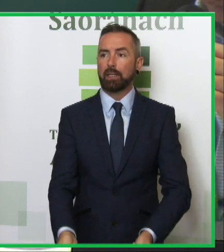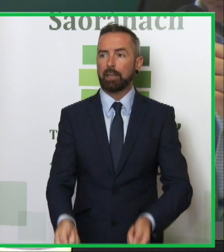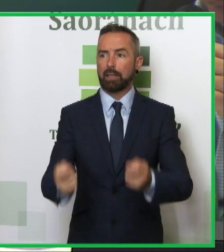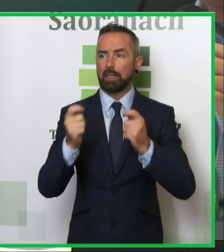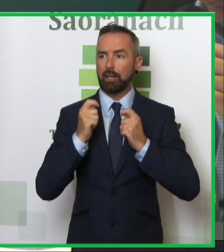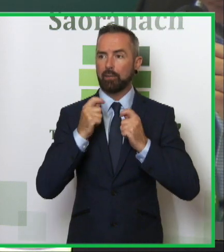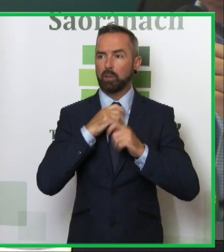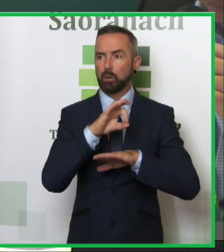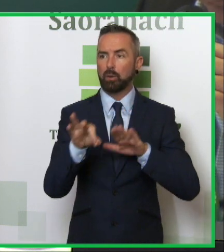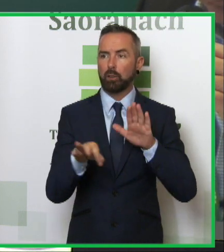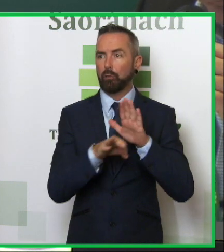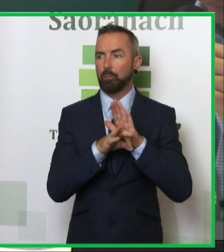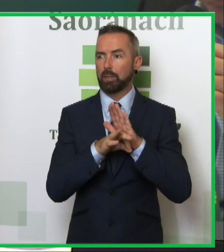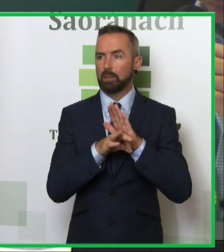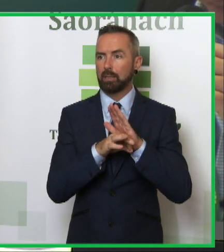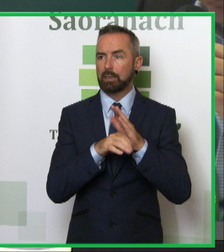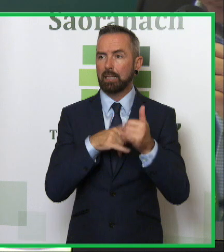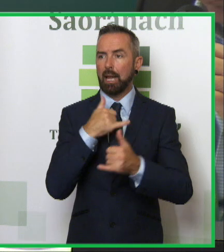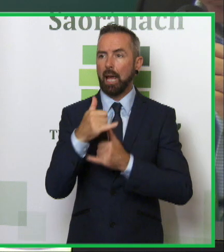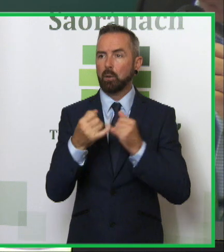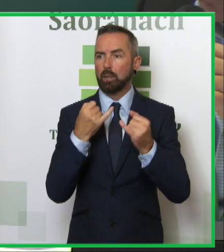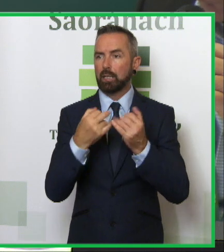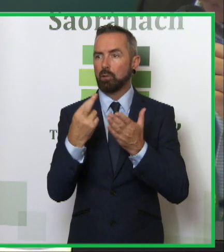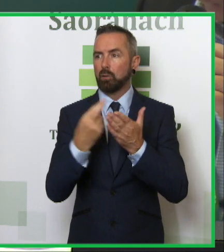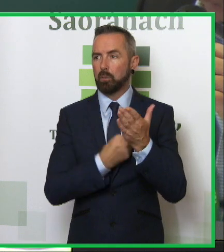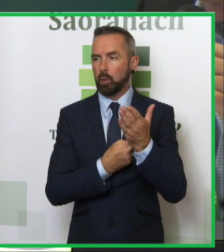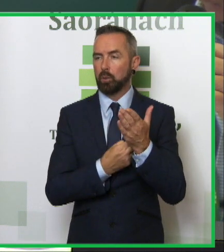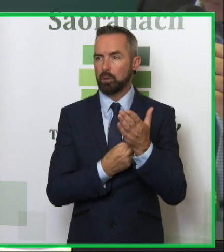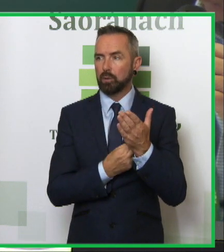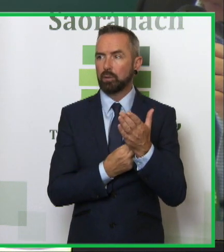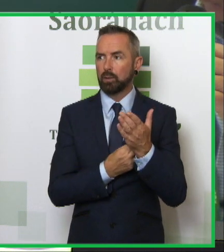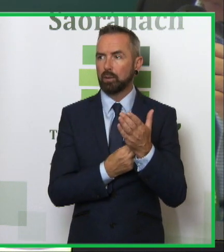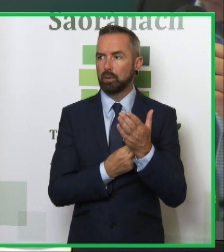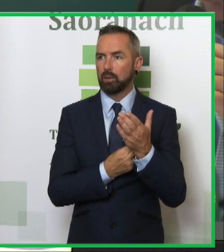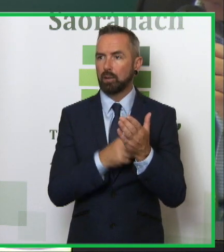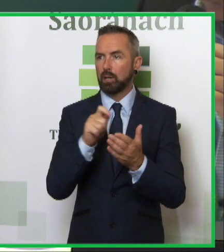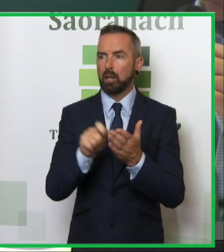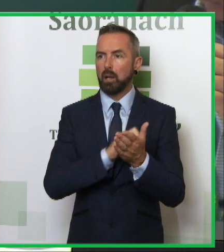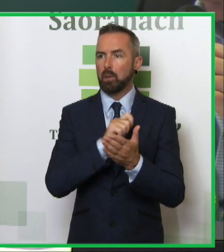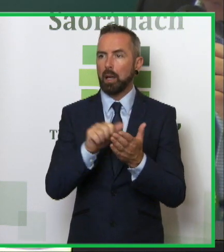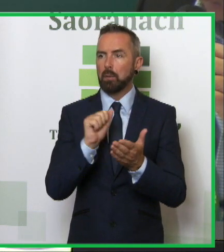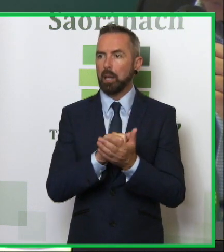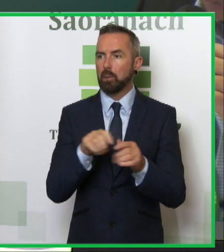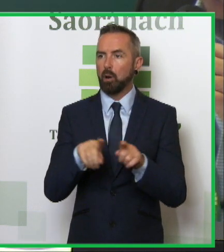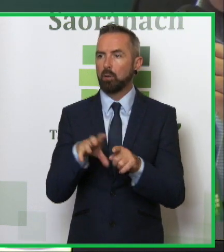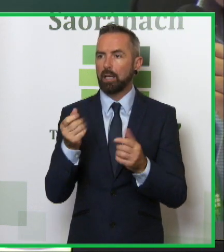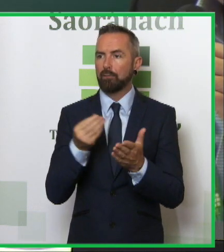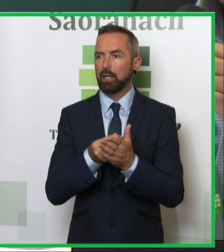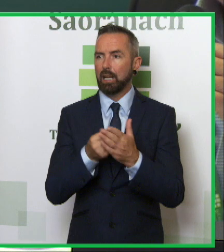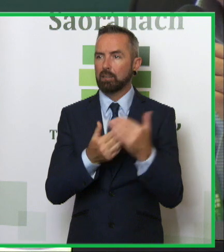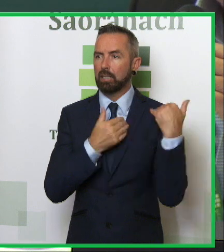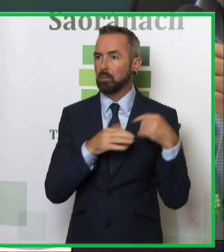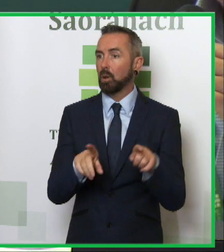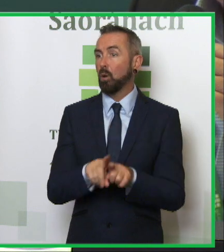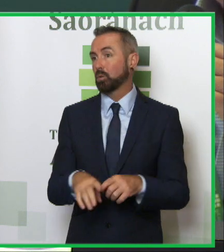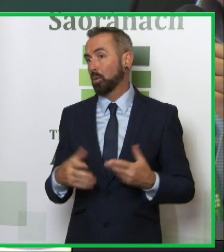the accountability is an annual detailed report, and elsewhere in the ballot paper actually there's also a financial accountability as well.